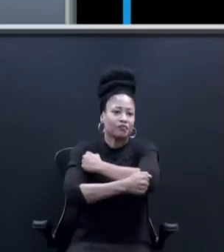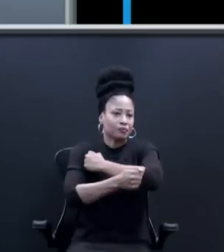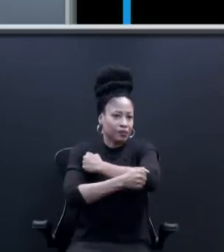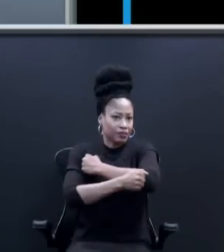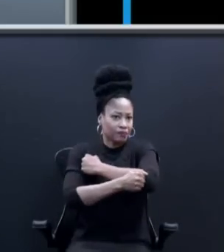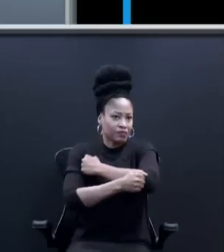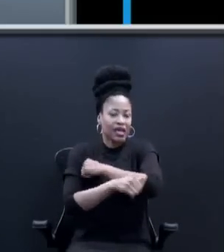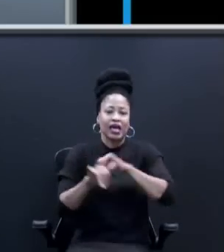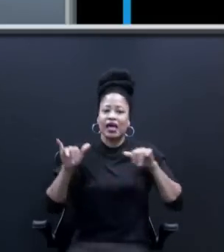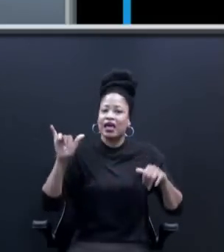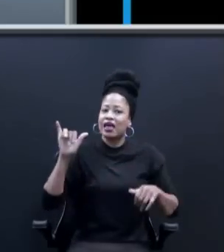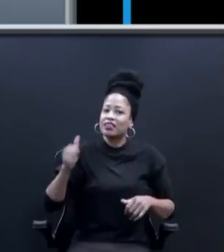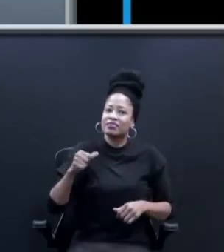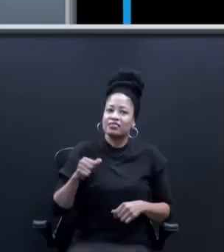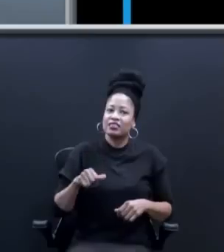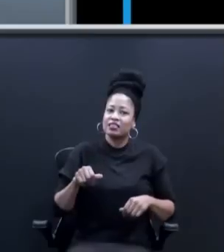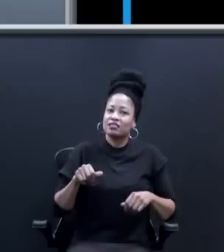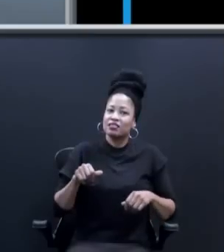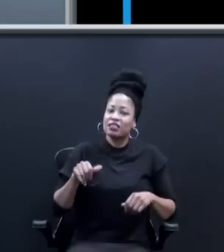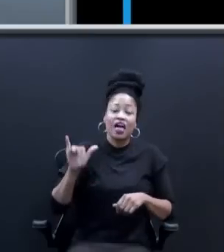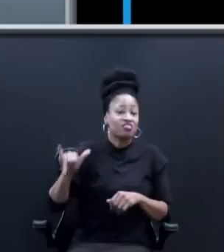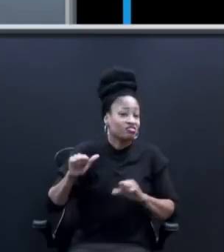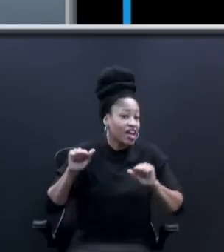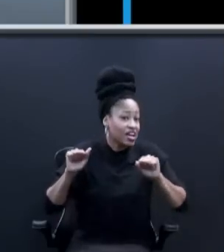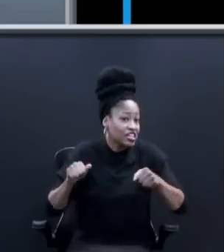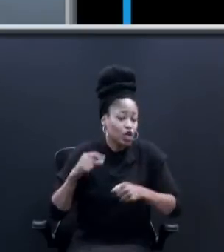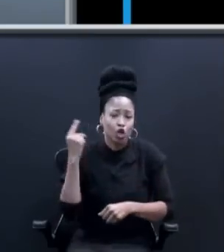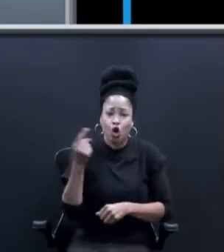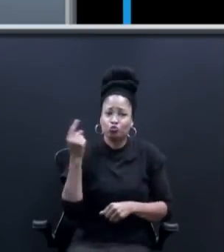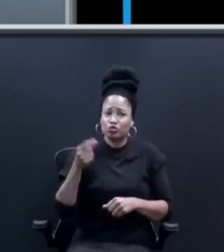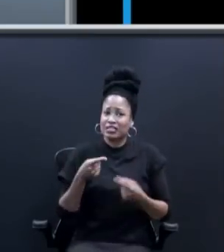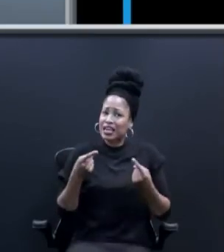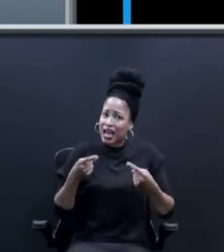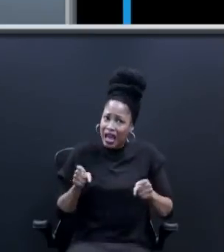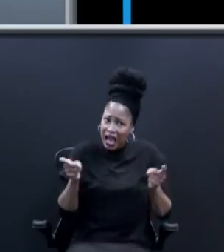be done in the Father's kingdom. Y'all understand?